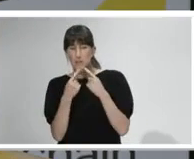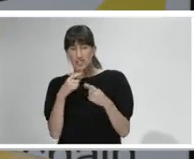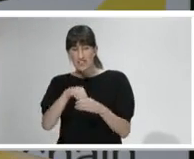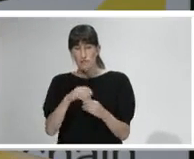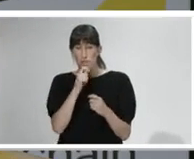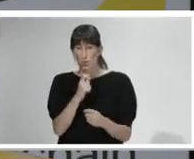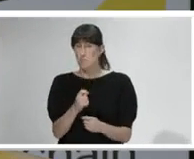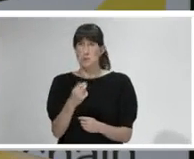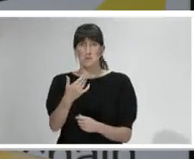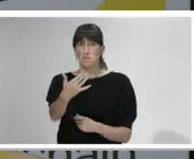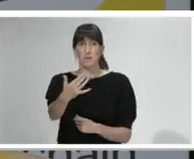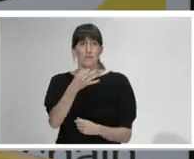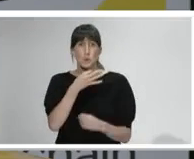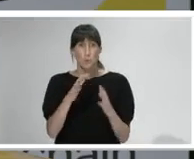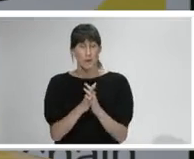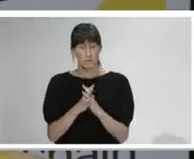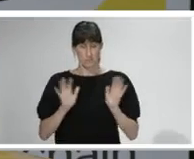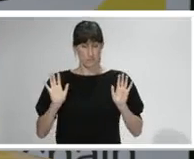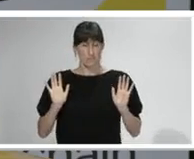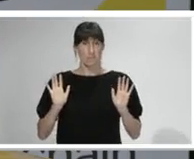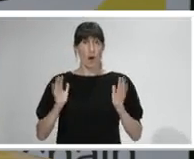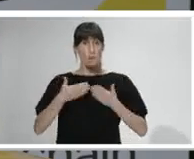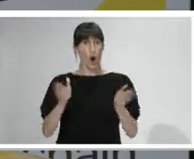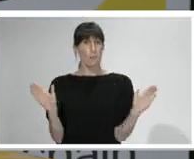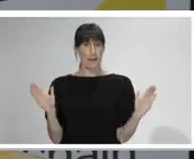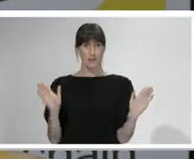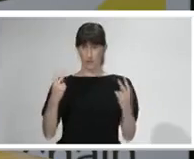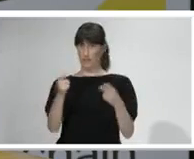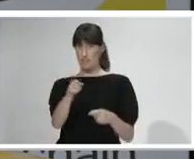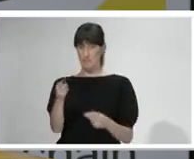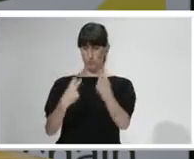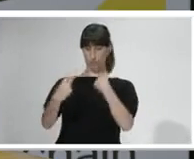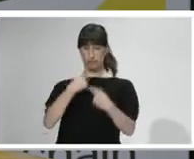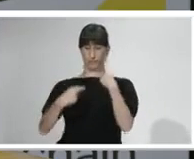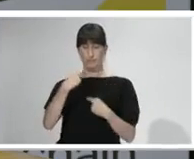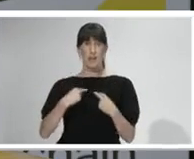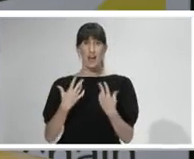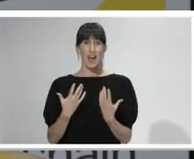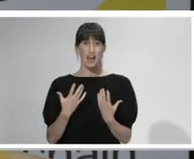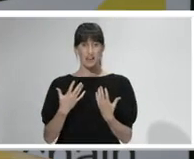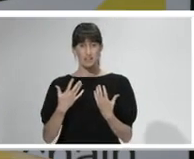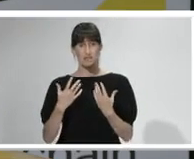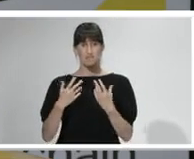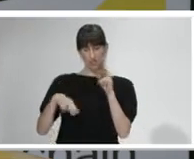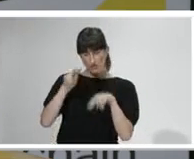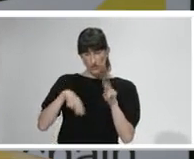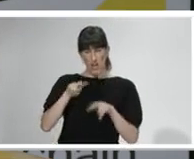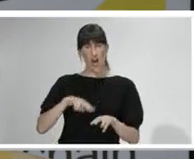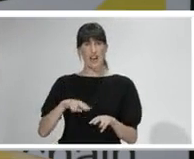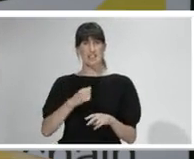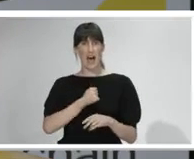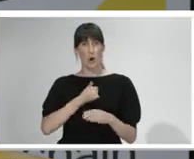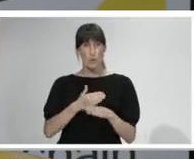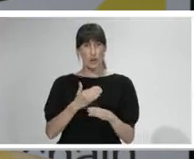will, I'm very open to scrutiny and review of what we have done and any feedback on how that could be done better. But on that,